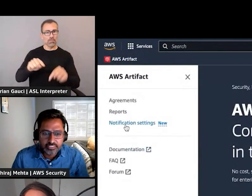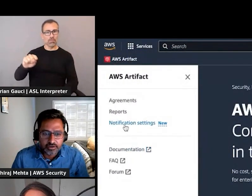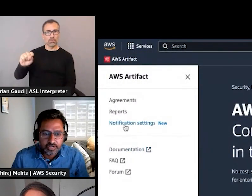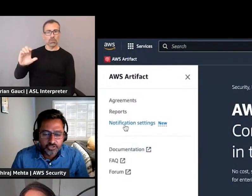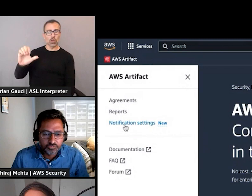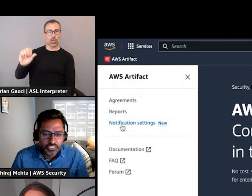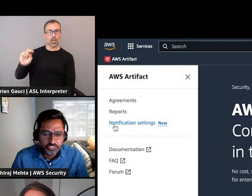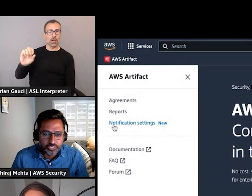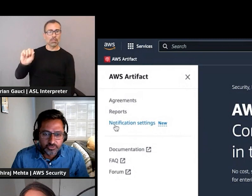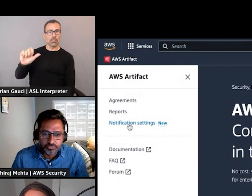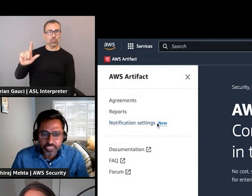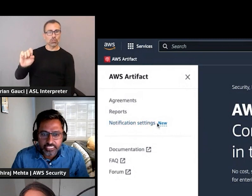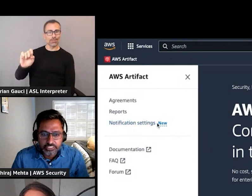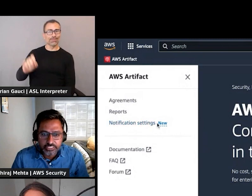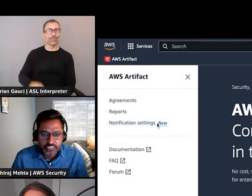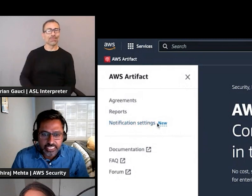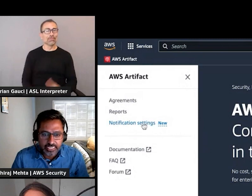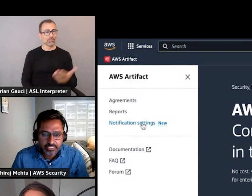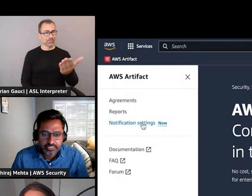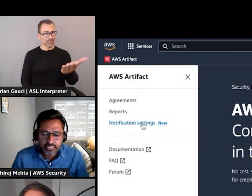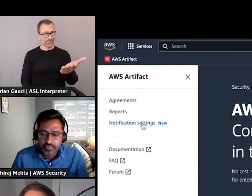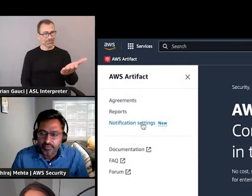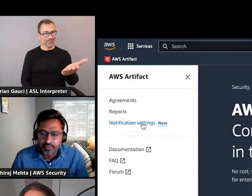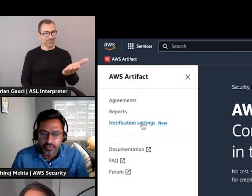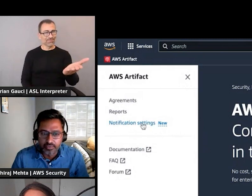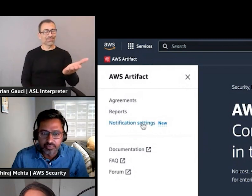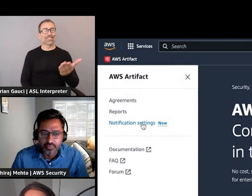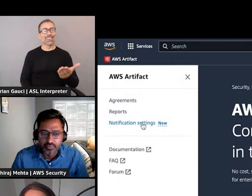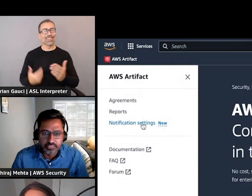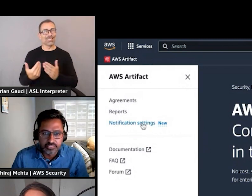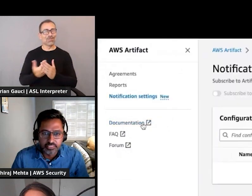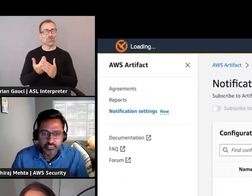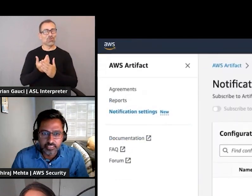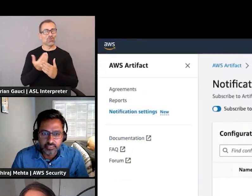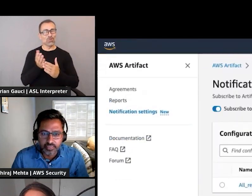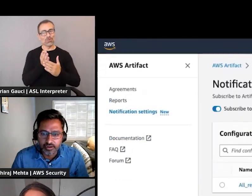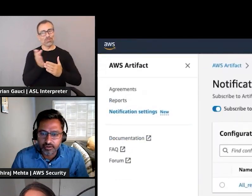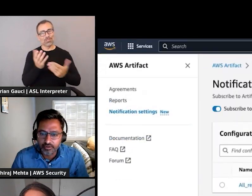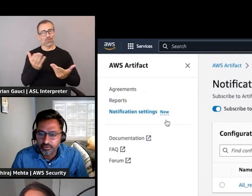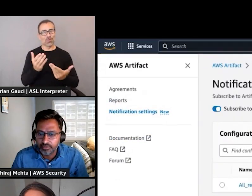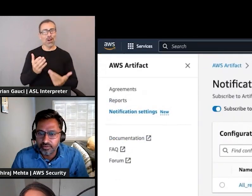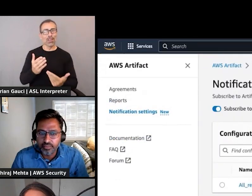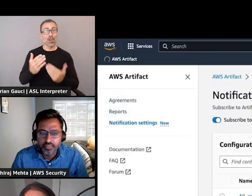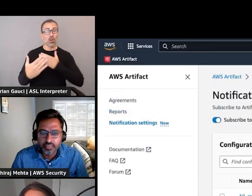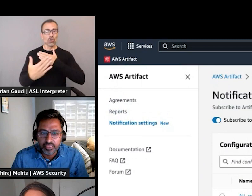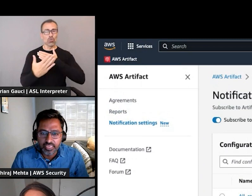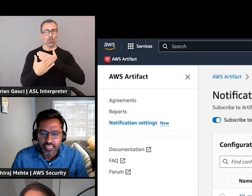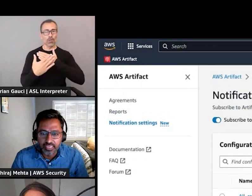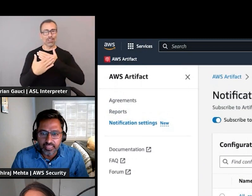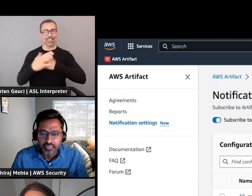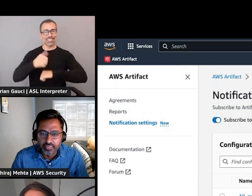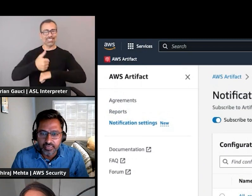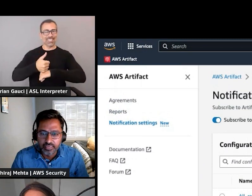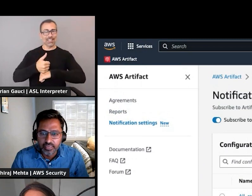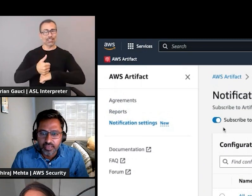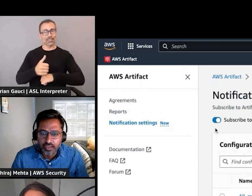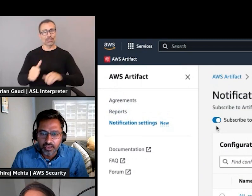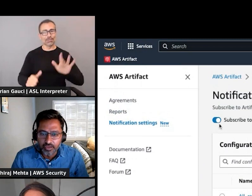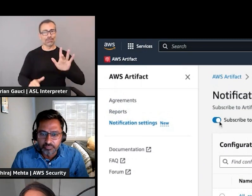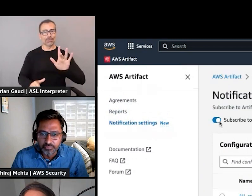So this is our new feature, notification settings. I'll just click there.